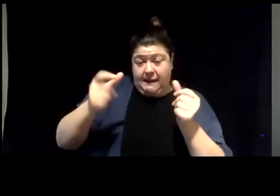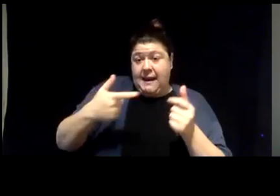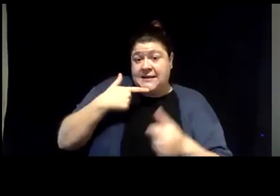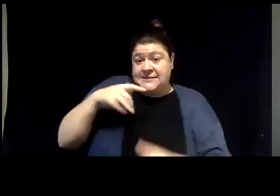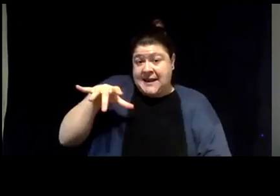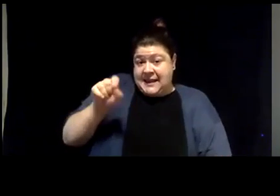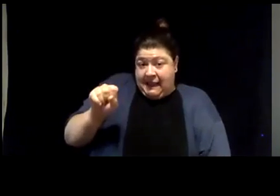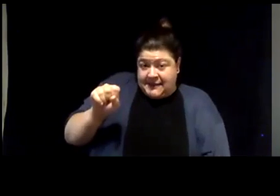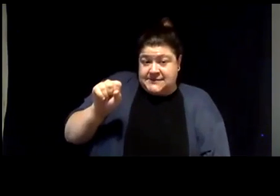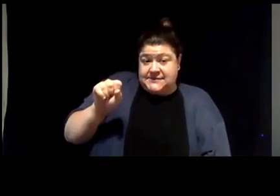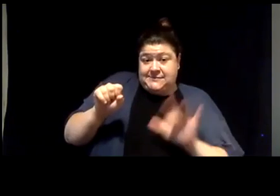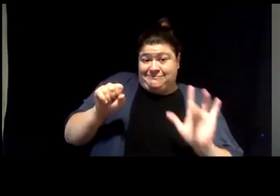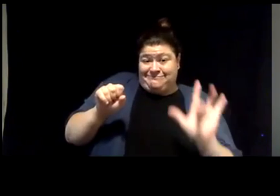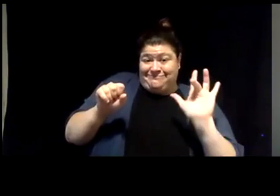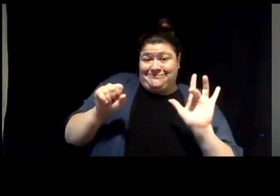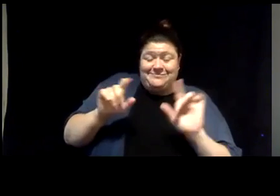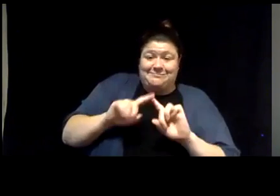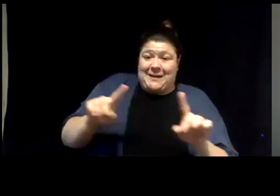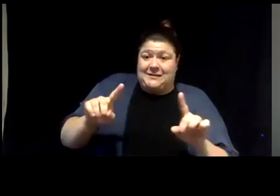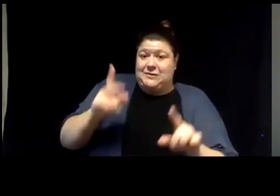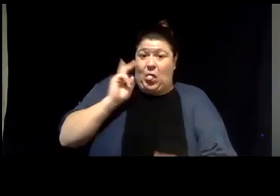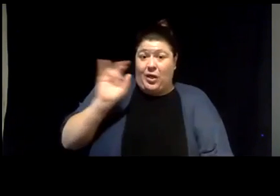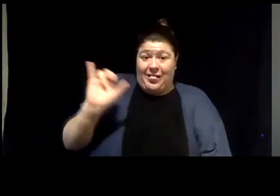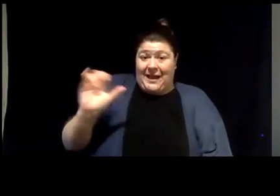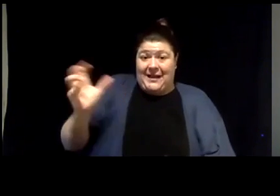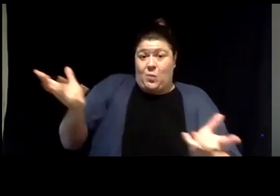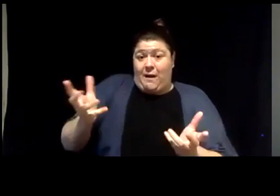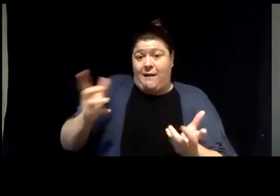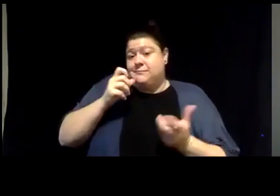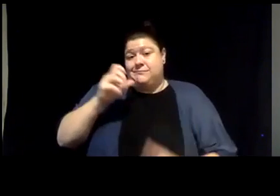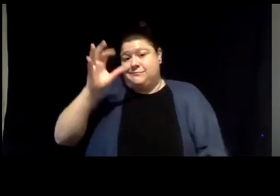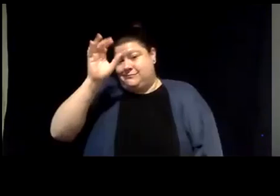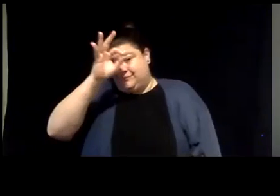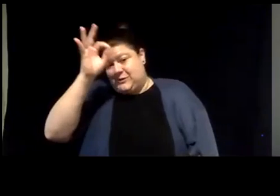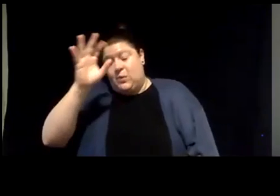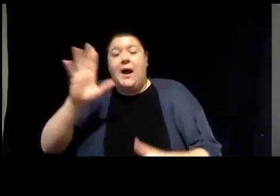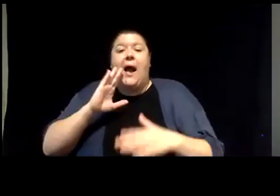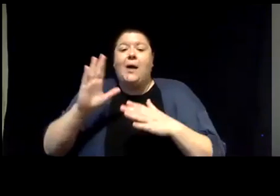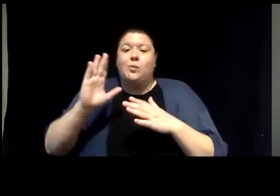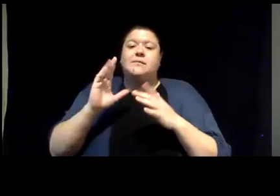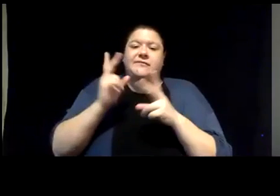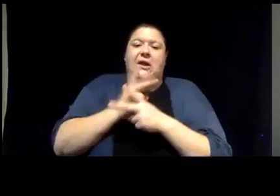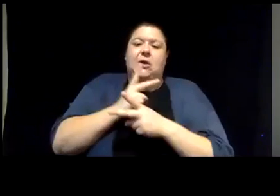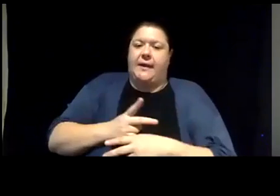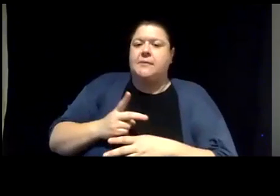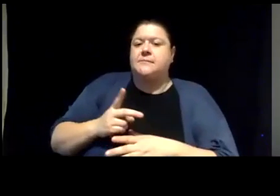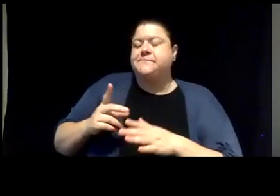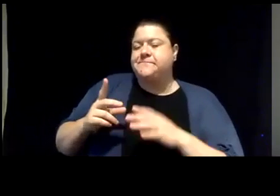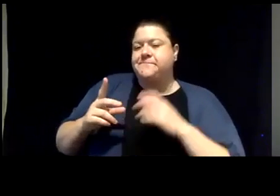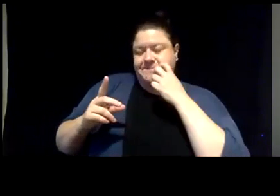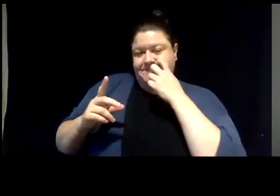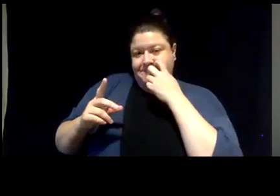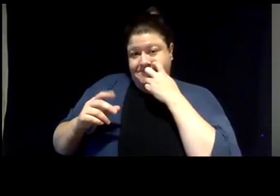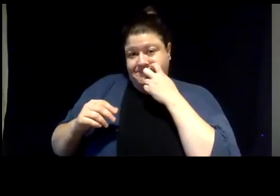yes. What that looks like, I don't know, right? But I will go and look at it and